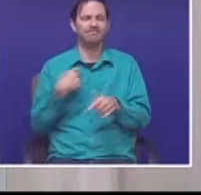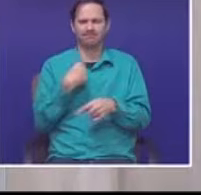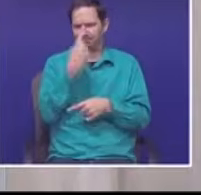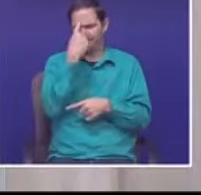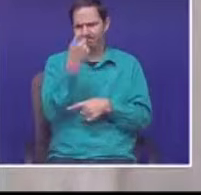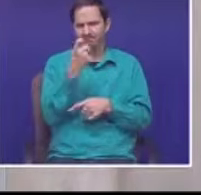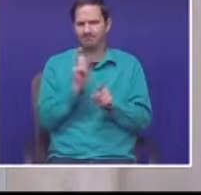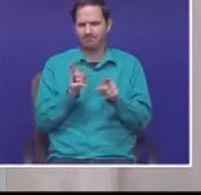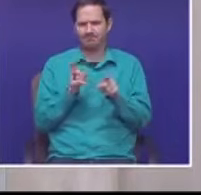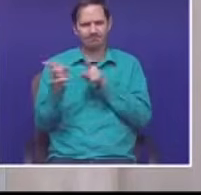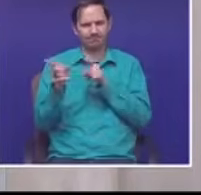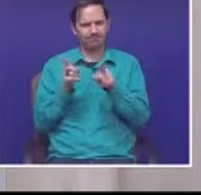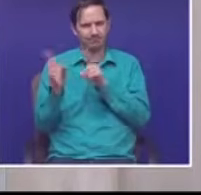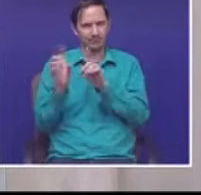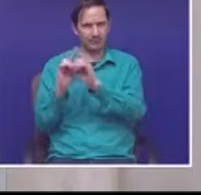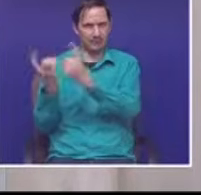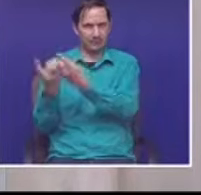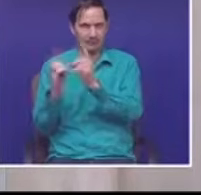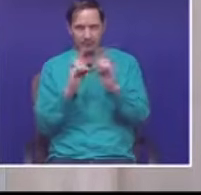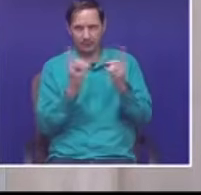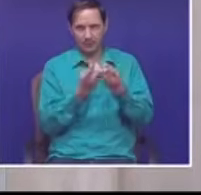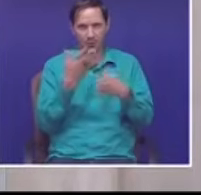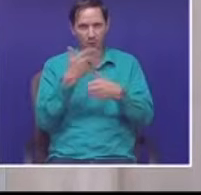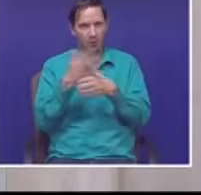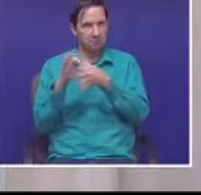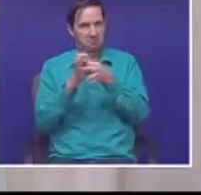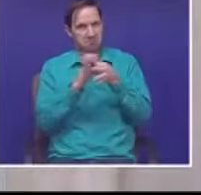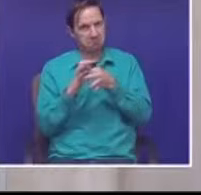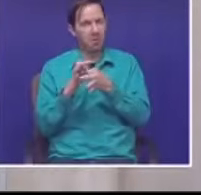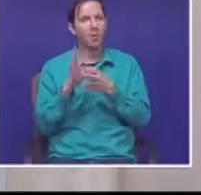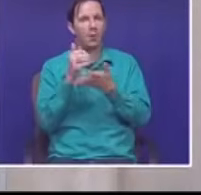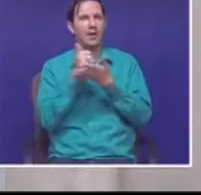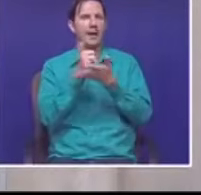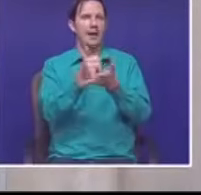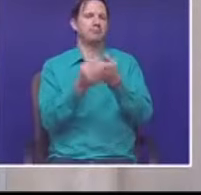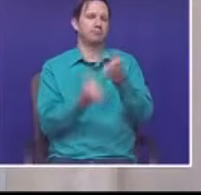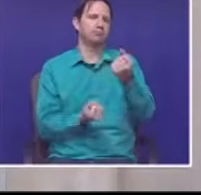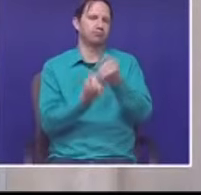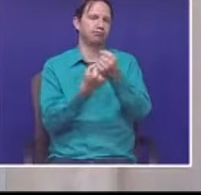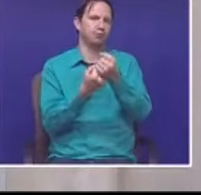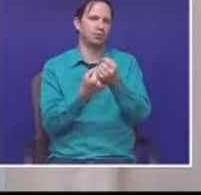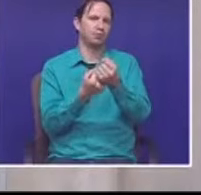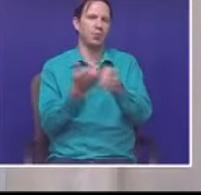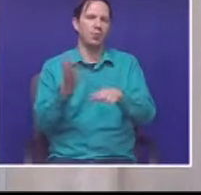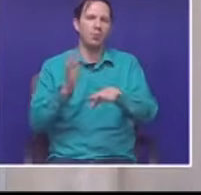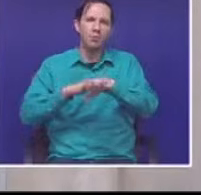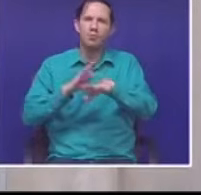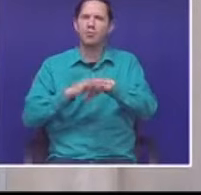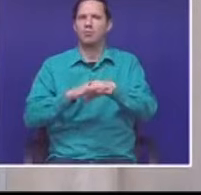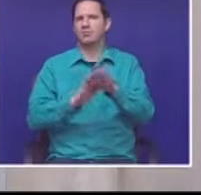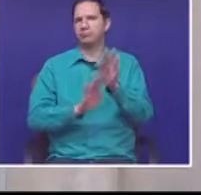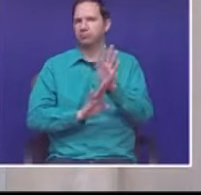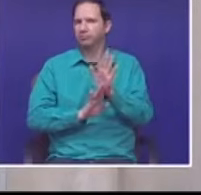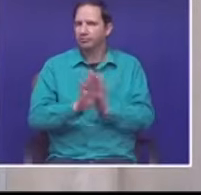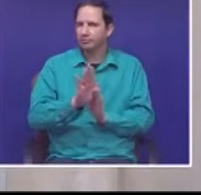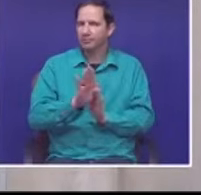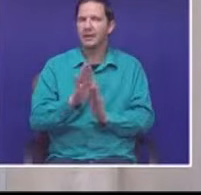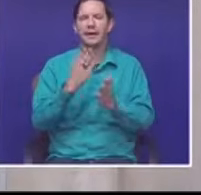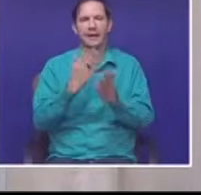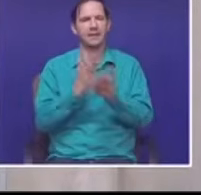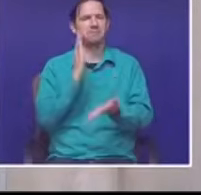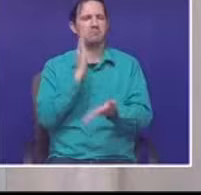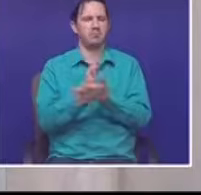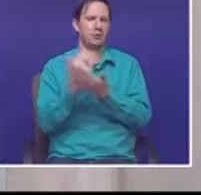is going to help us in terms of being able to strengthen how scholar transport is delivered in the country so that we can keep our learners